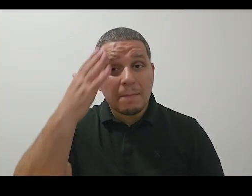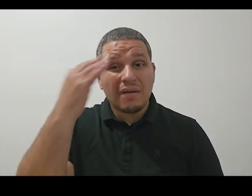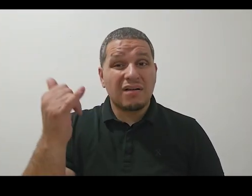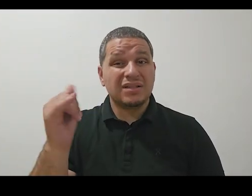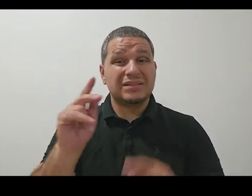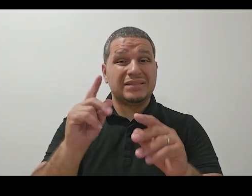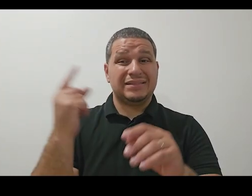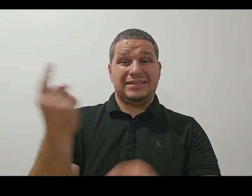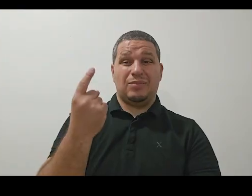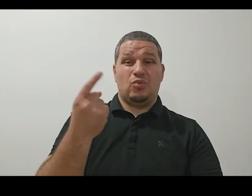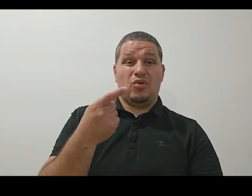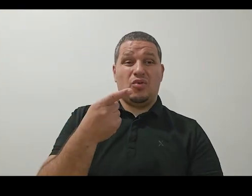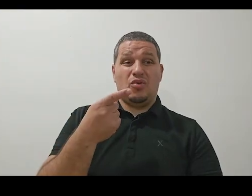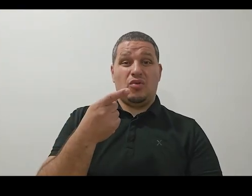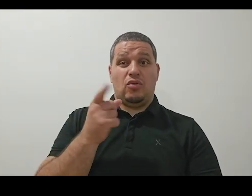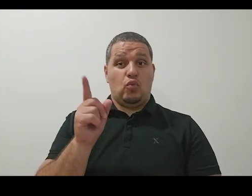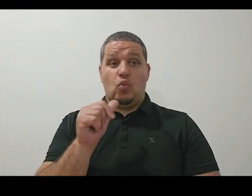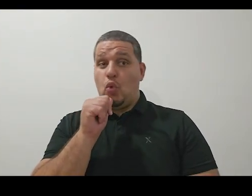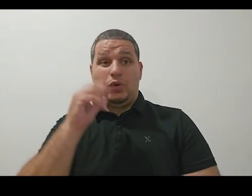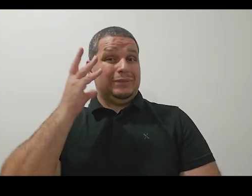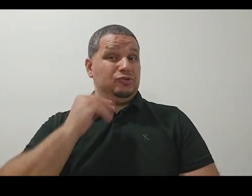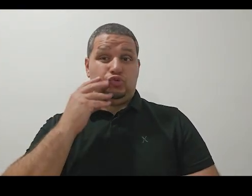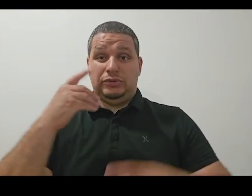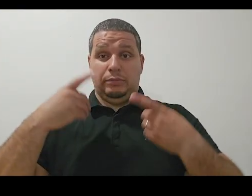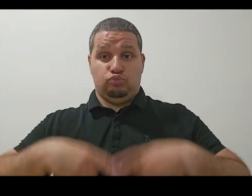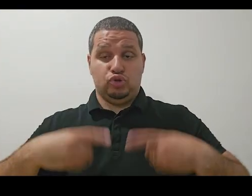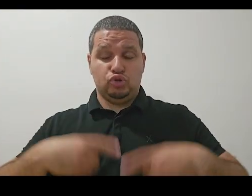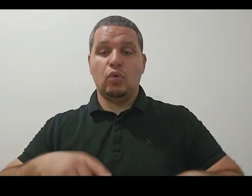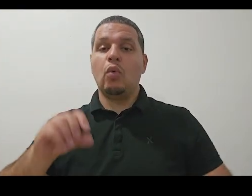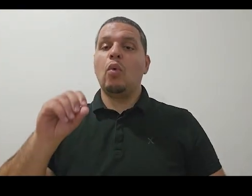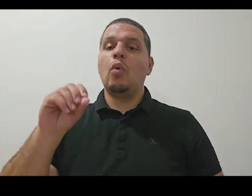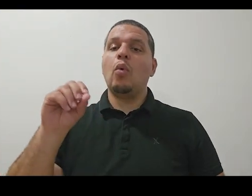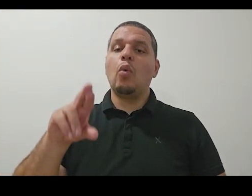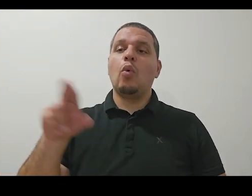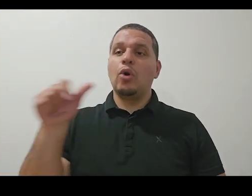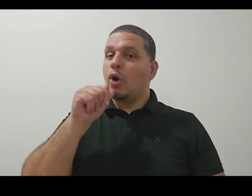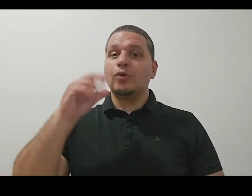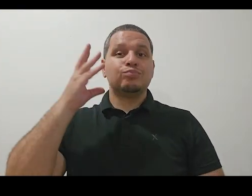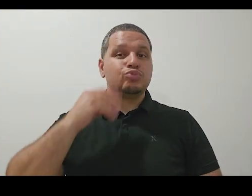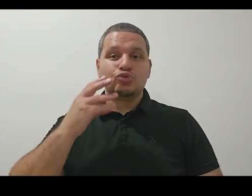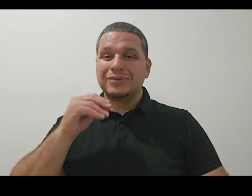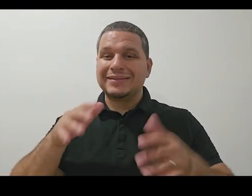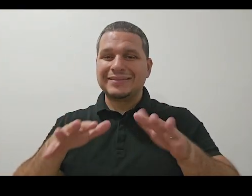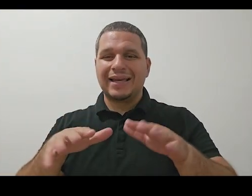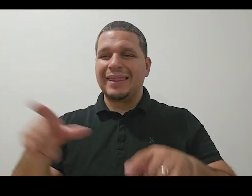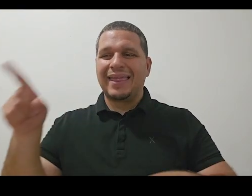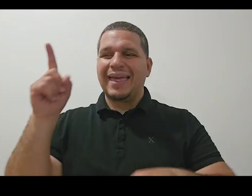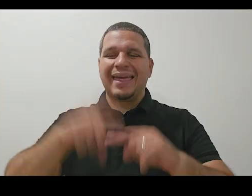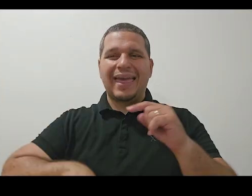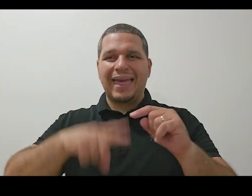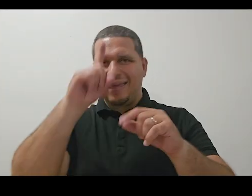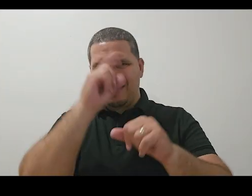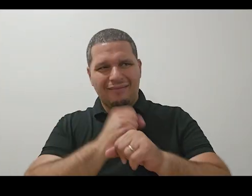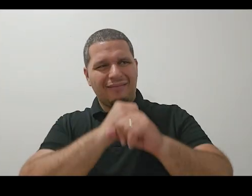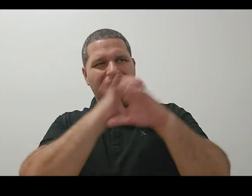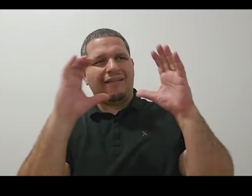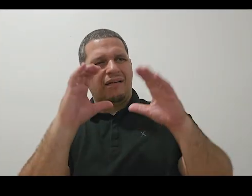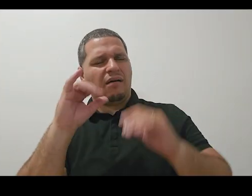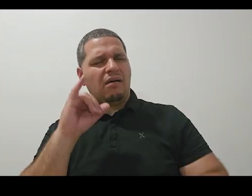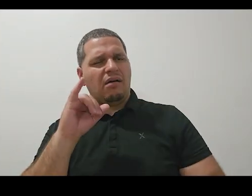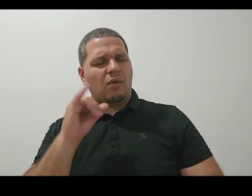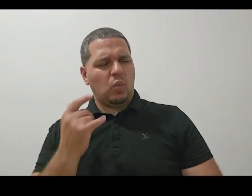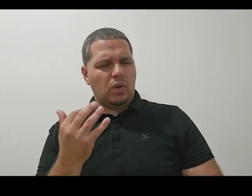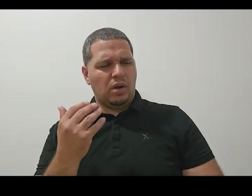and because someone who does not live with depression or anxiety, they can't